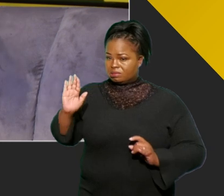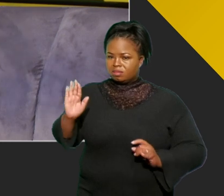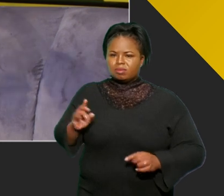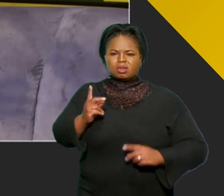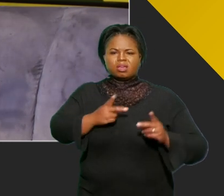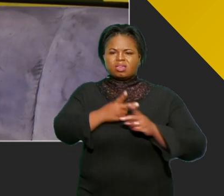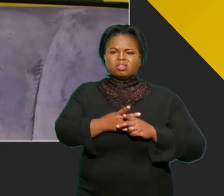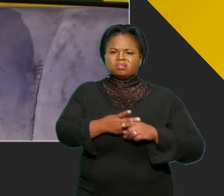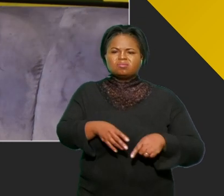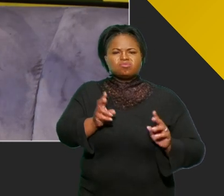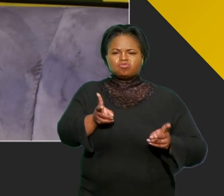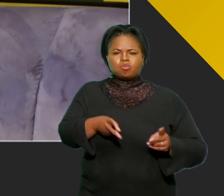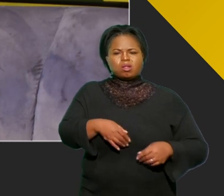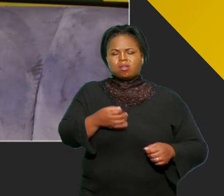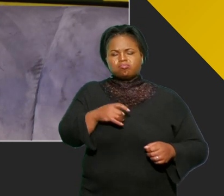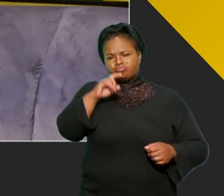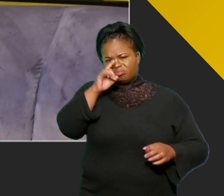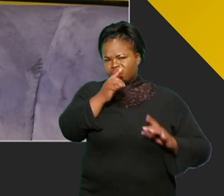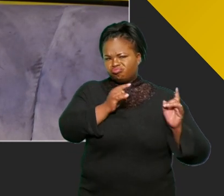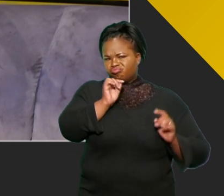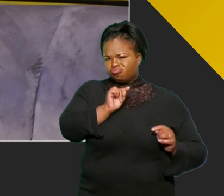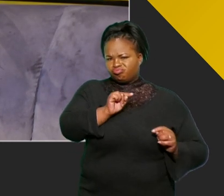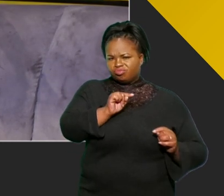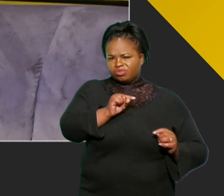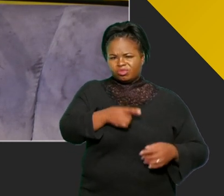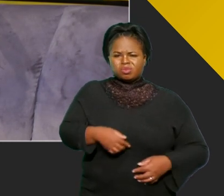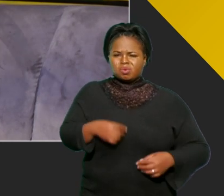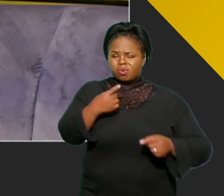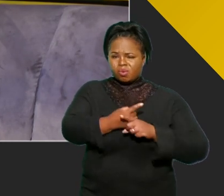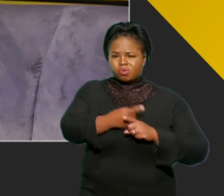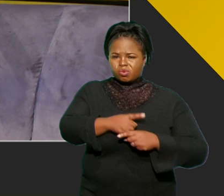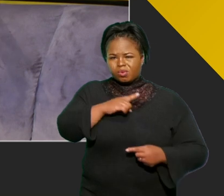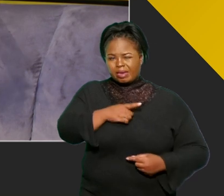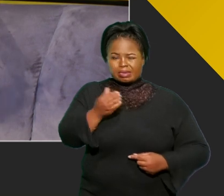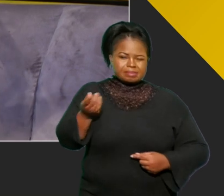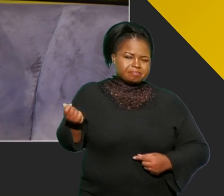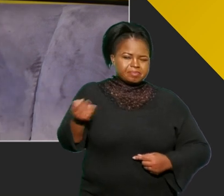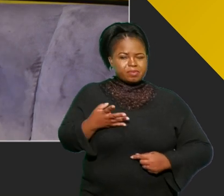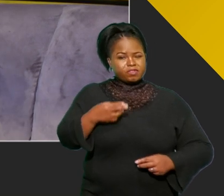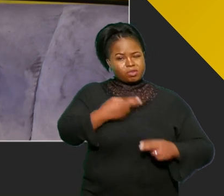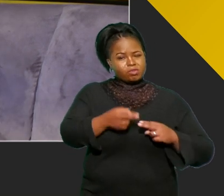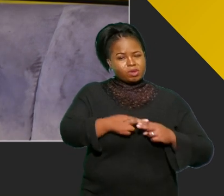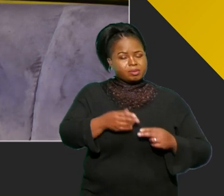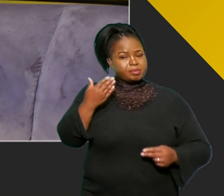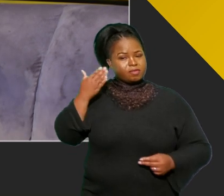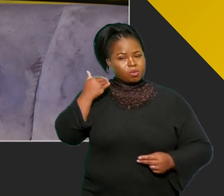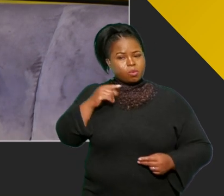even in your noble suburban areas. Yeah. Are those caused by high rent, or are they caused by what you spoke about, this increase or